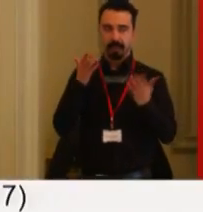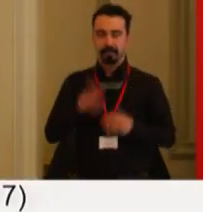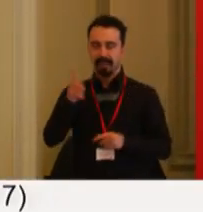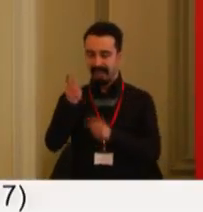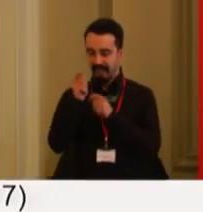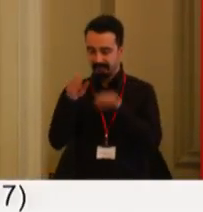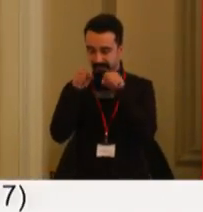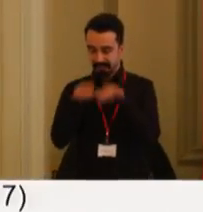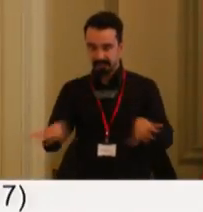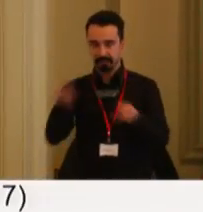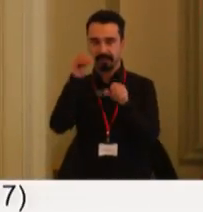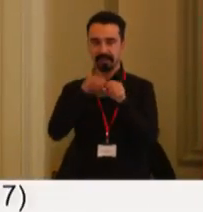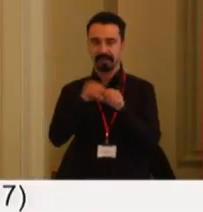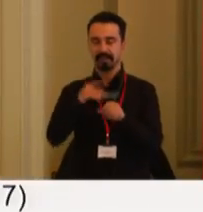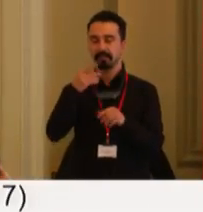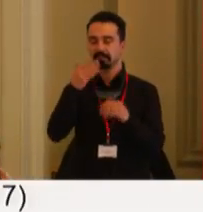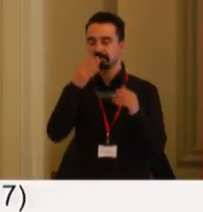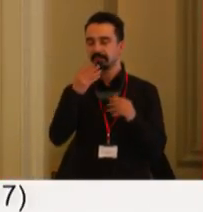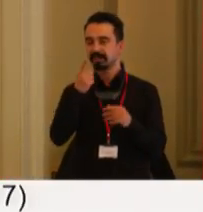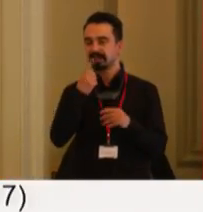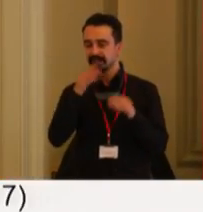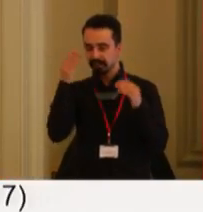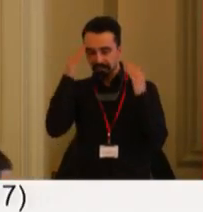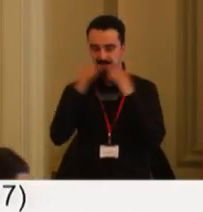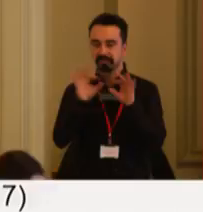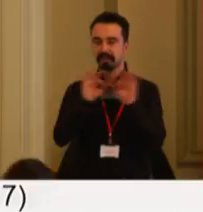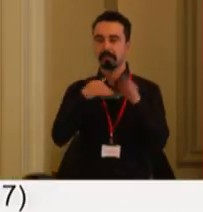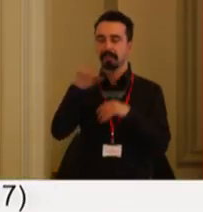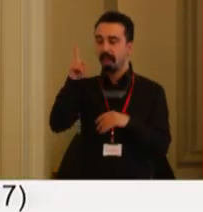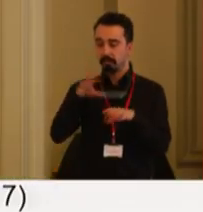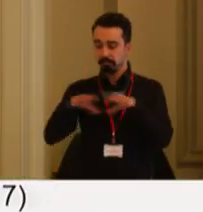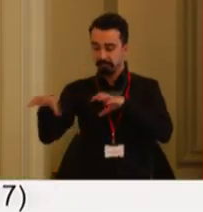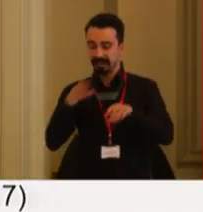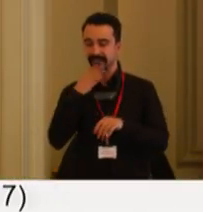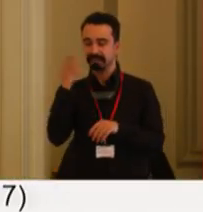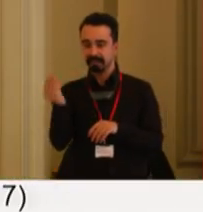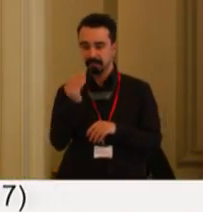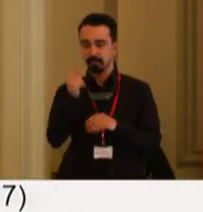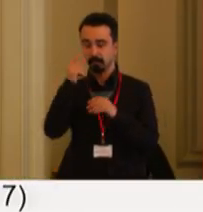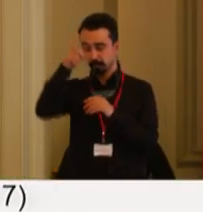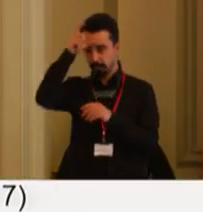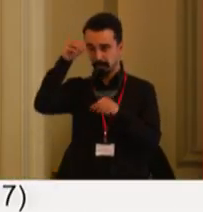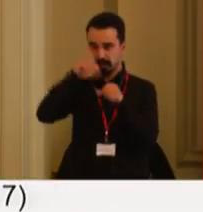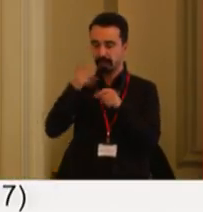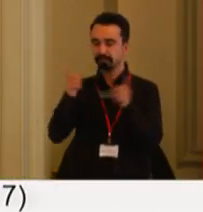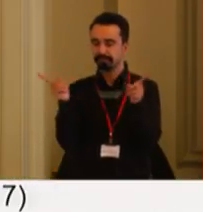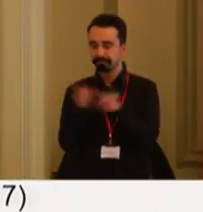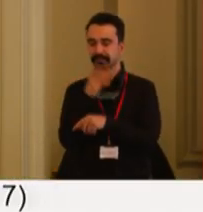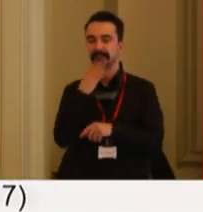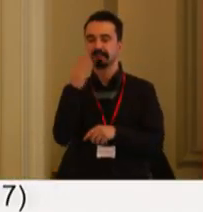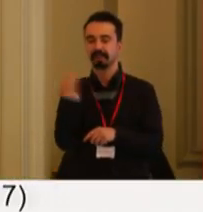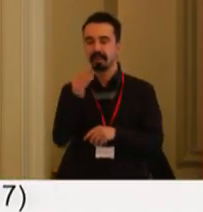strongest instrument that makes them feel powerful, but they're not fully 100% happy with education. You talk to